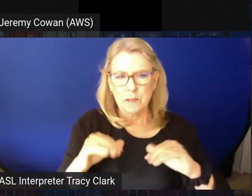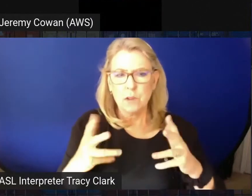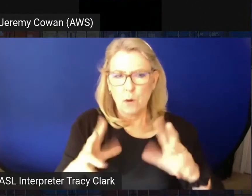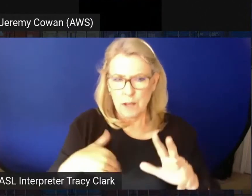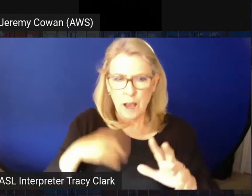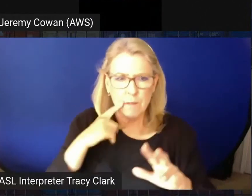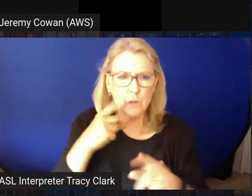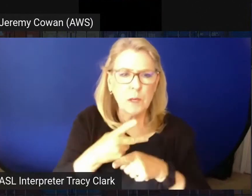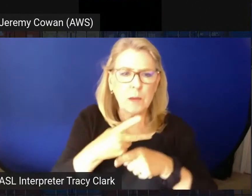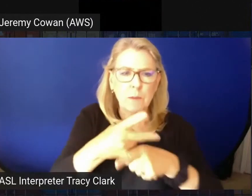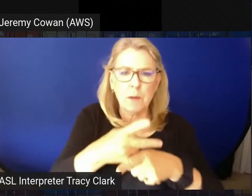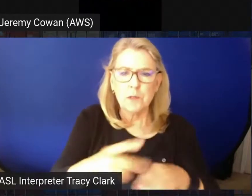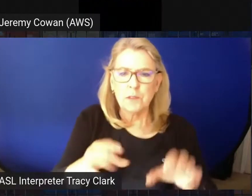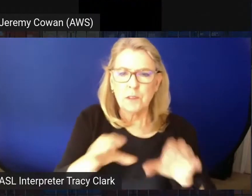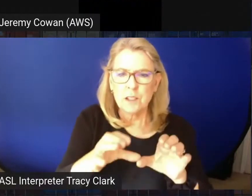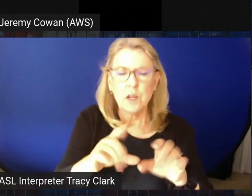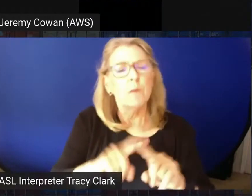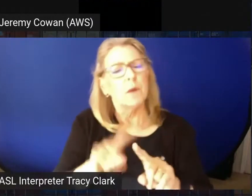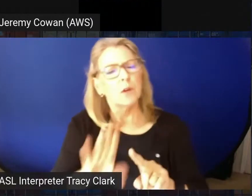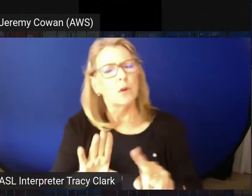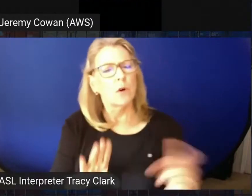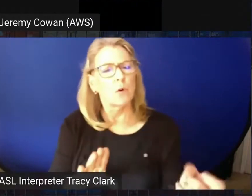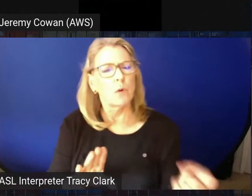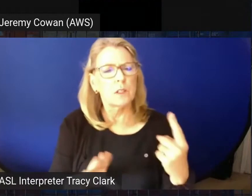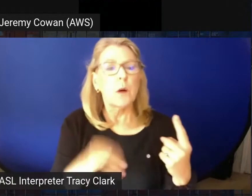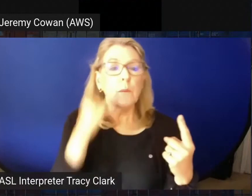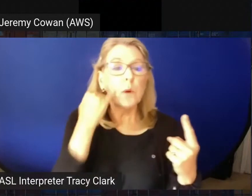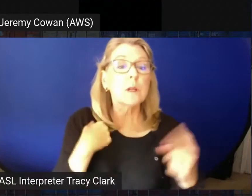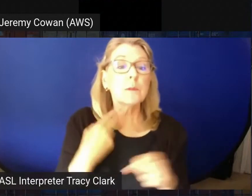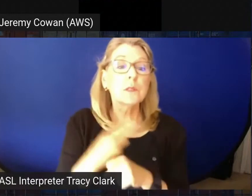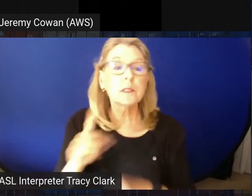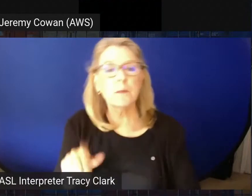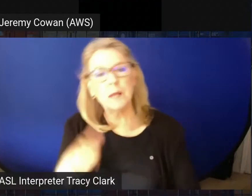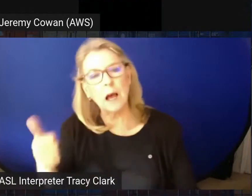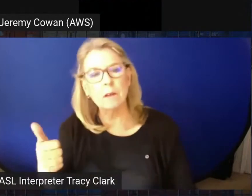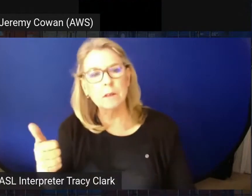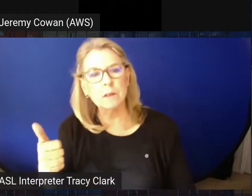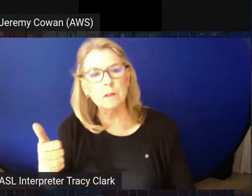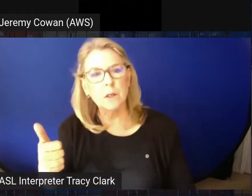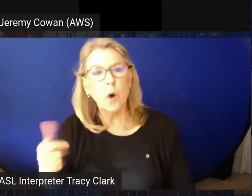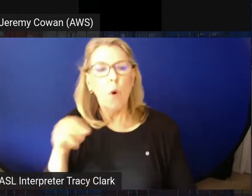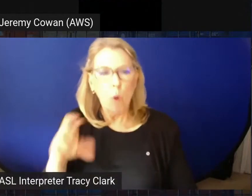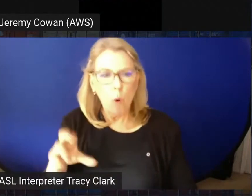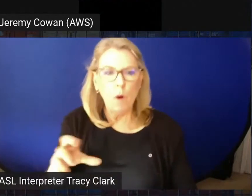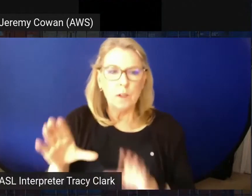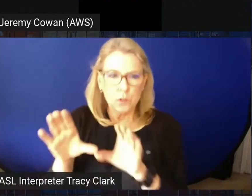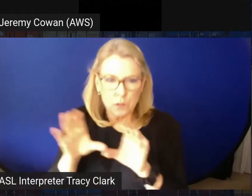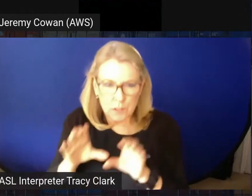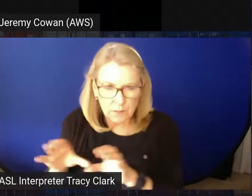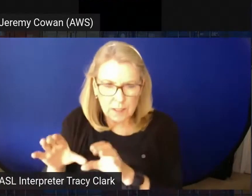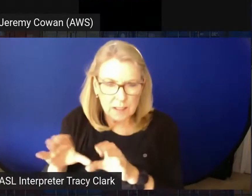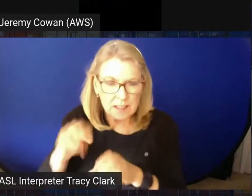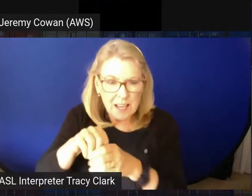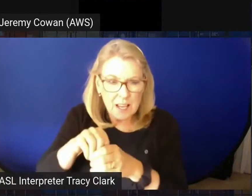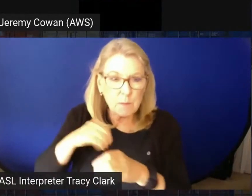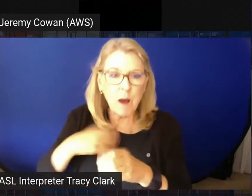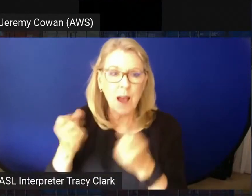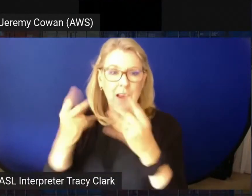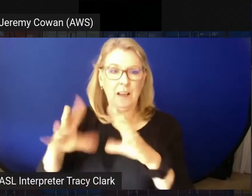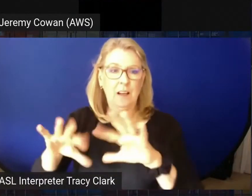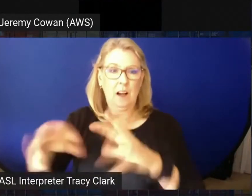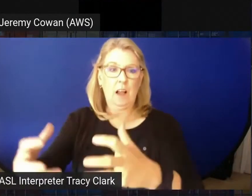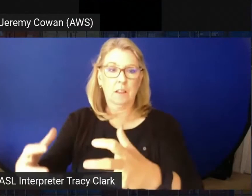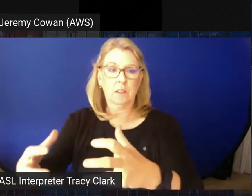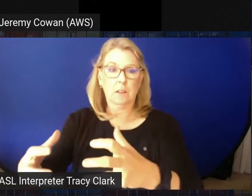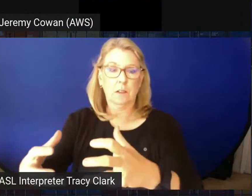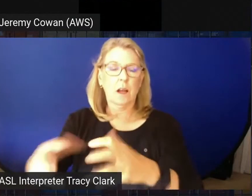your question is, okay, if I'm using something else or certificates within my cluster, how do I